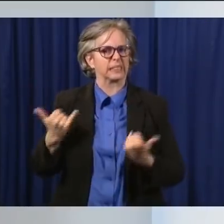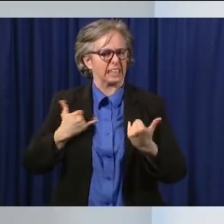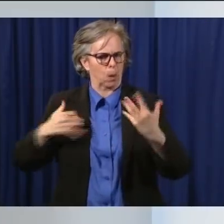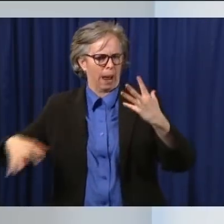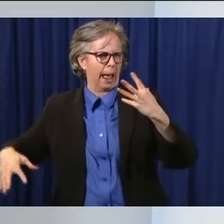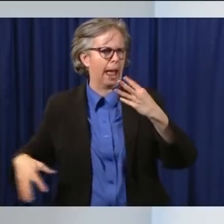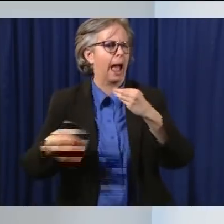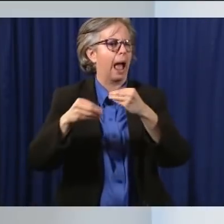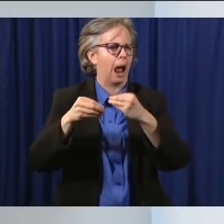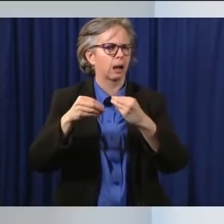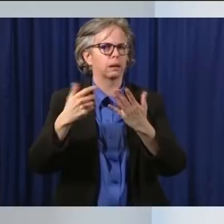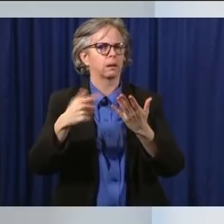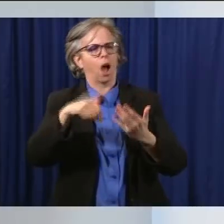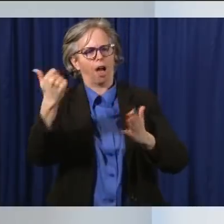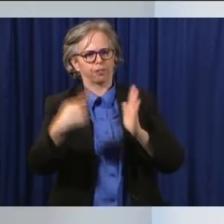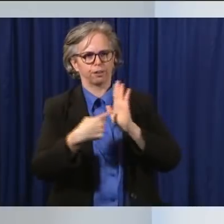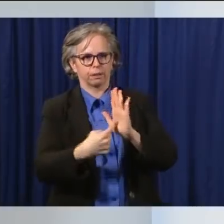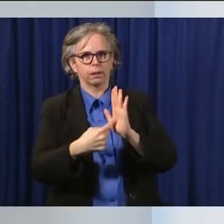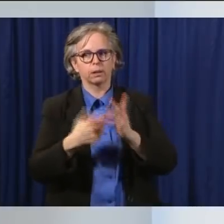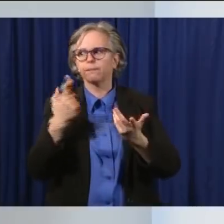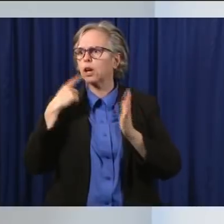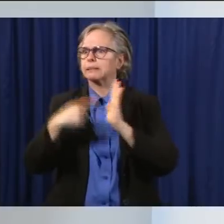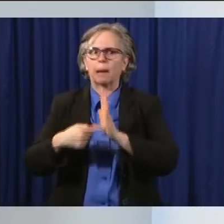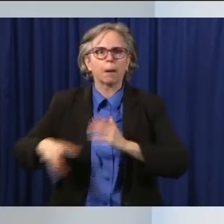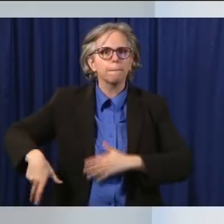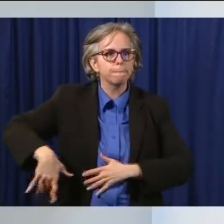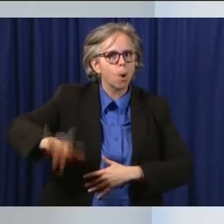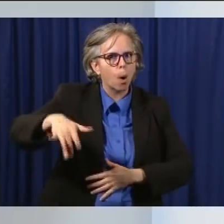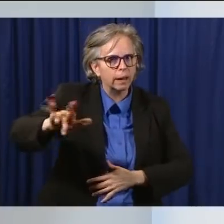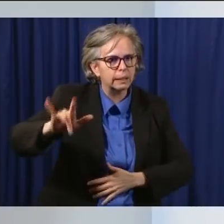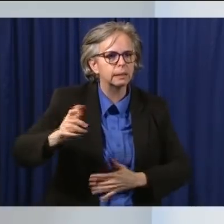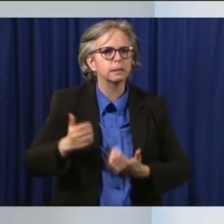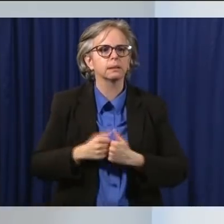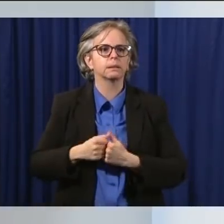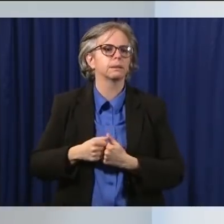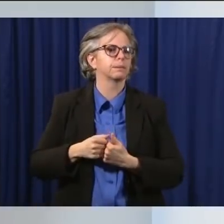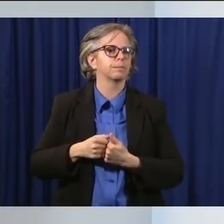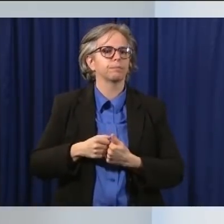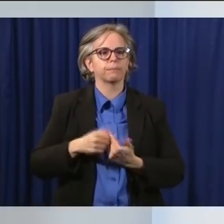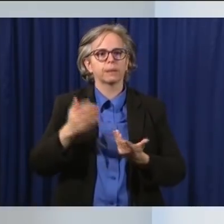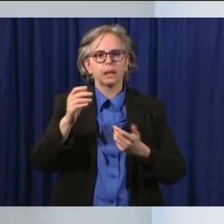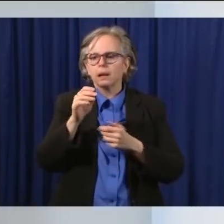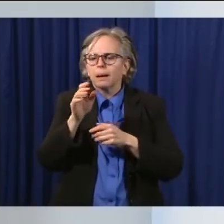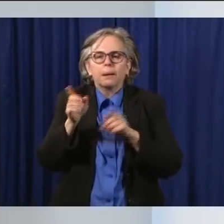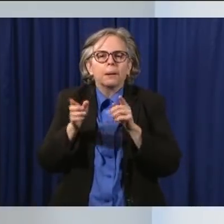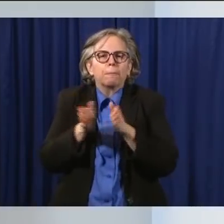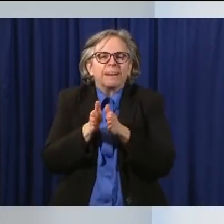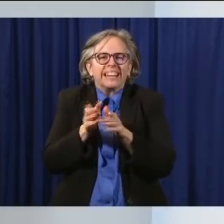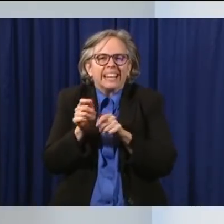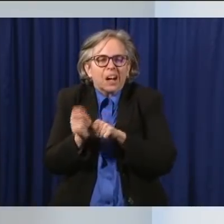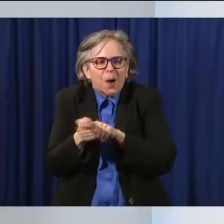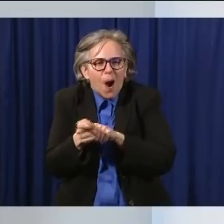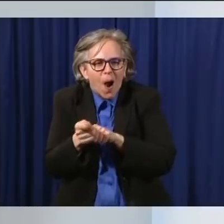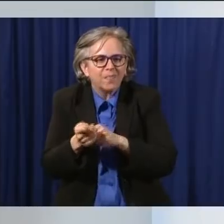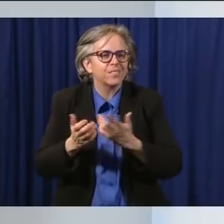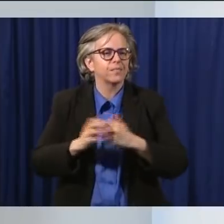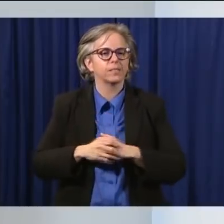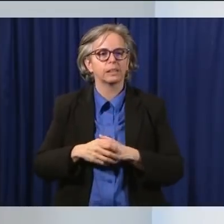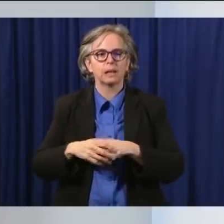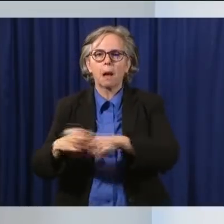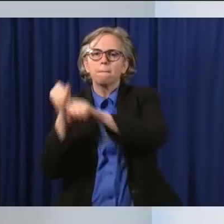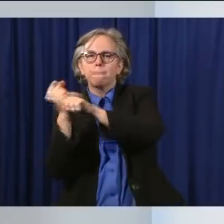are bowling alleys and the miniature golf batting cage facilities that are also connected to those kinds